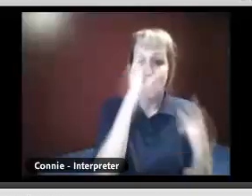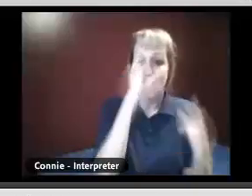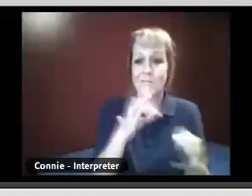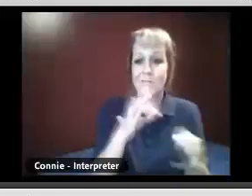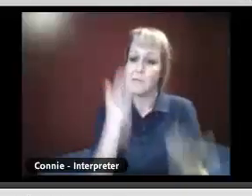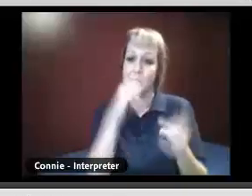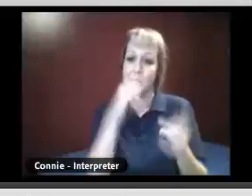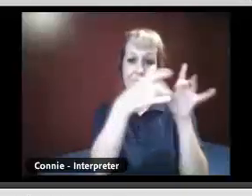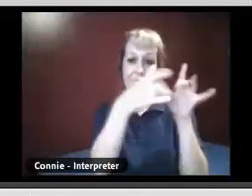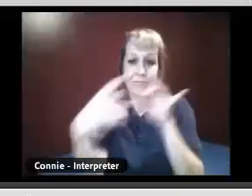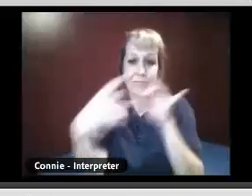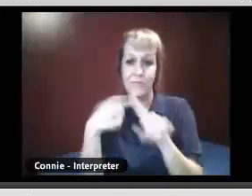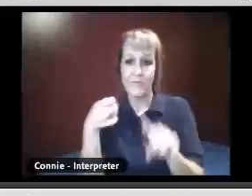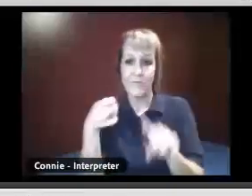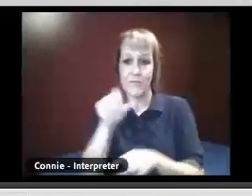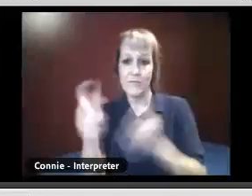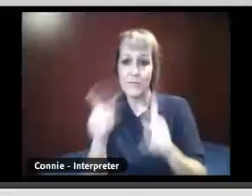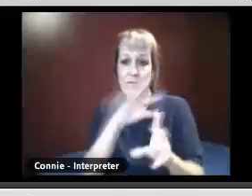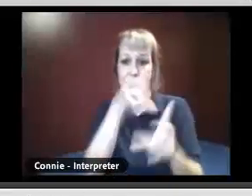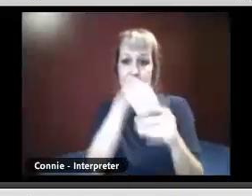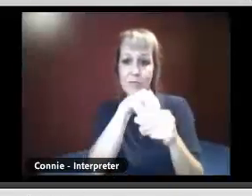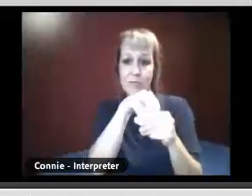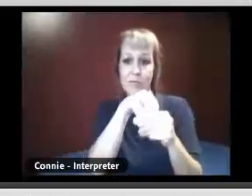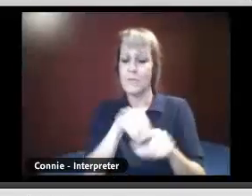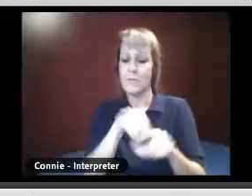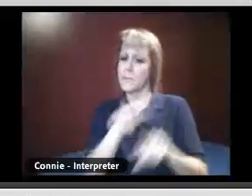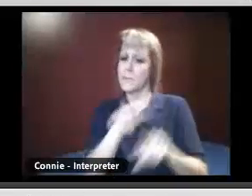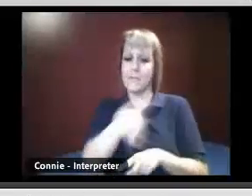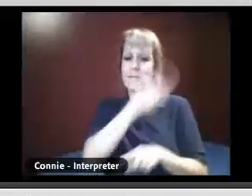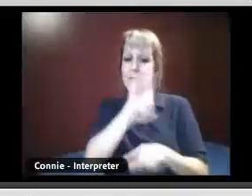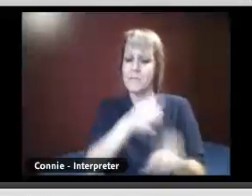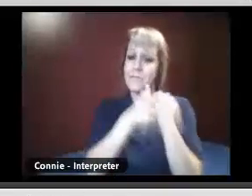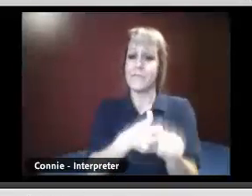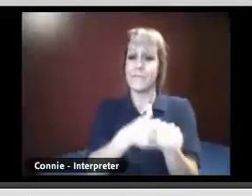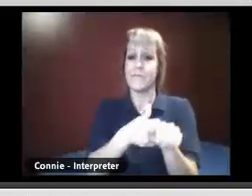involvement, and they need to be followed by measure of your authority.